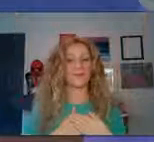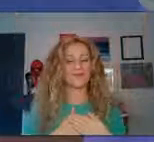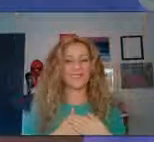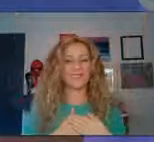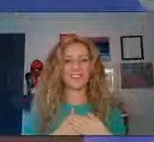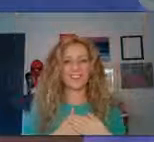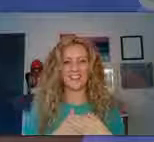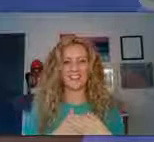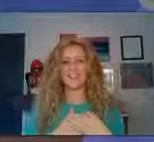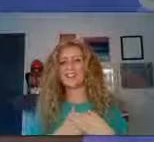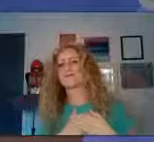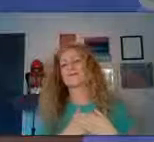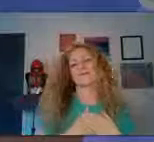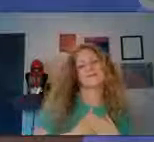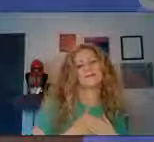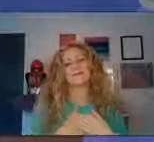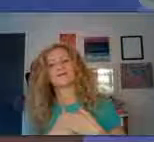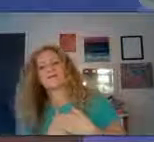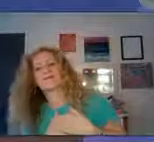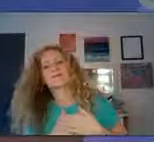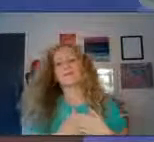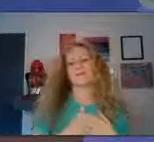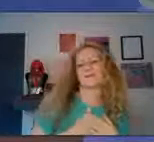Jesus, you love me. Oh, and I love you.